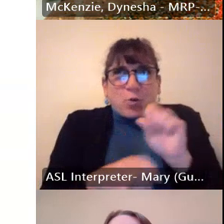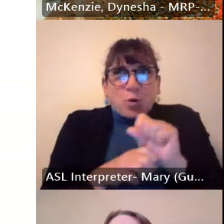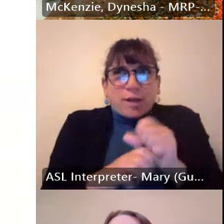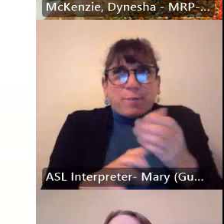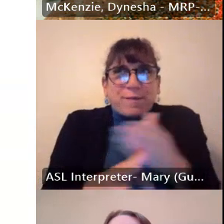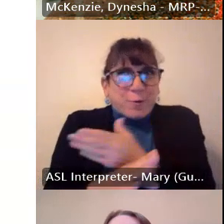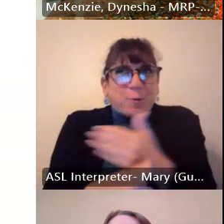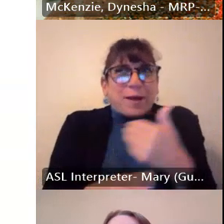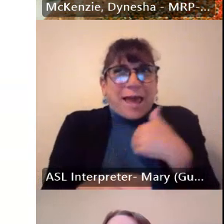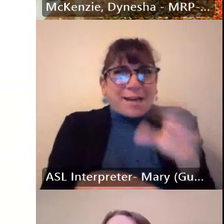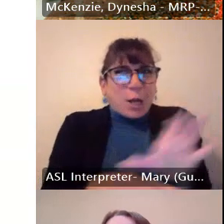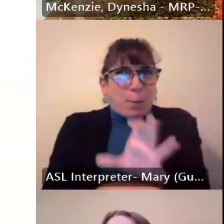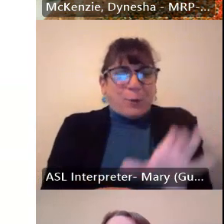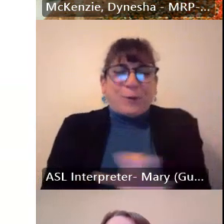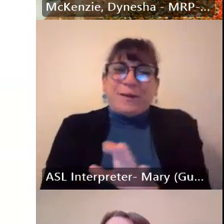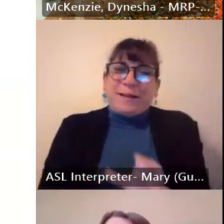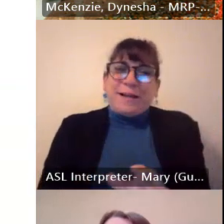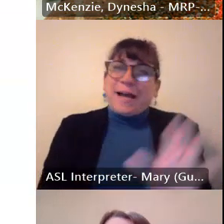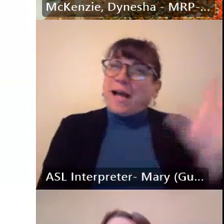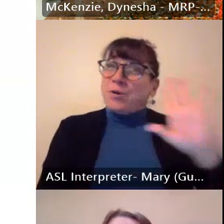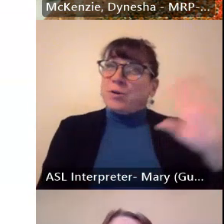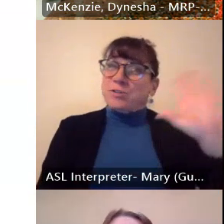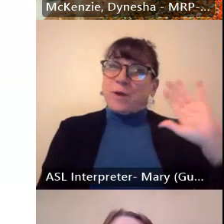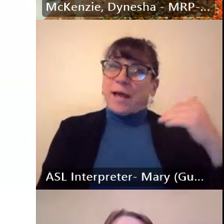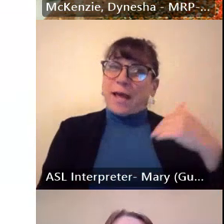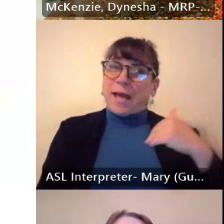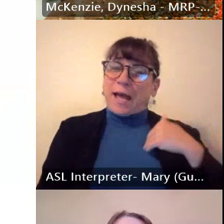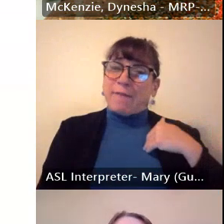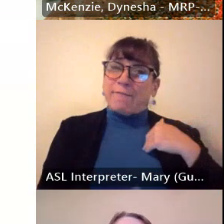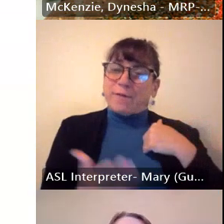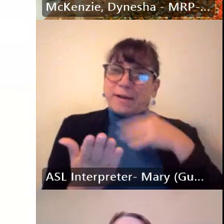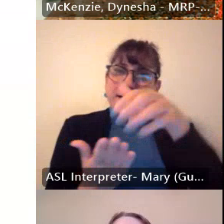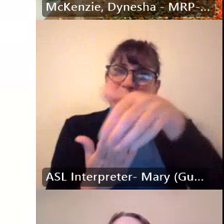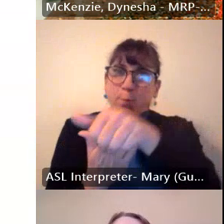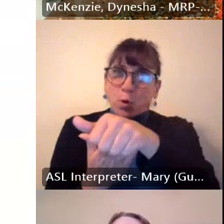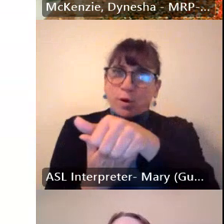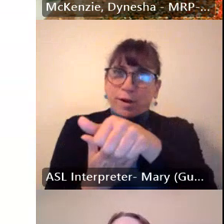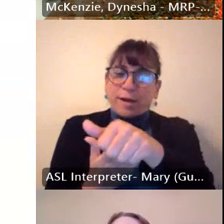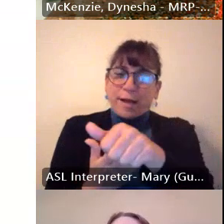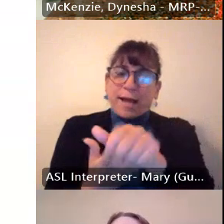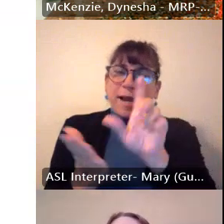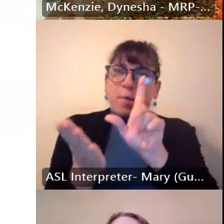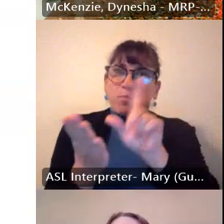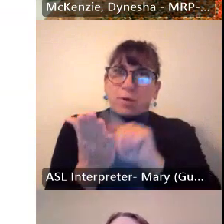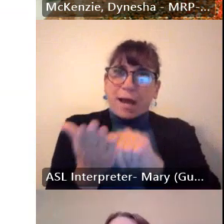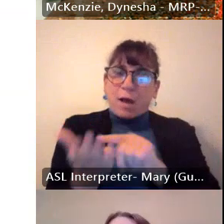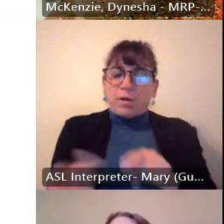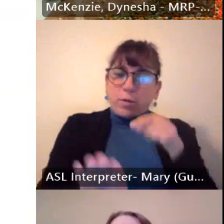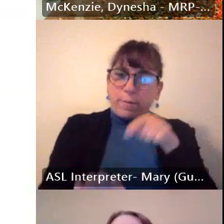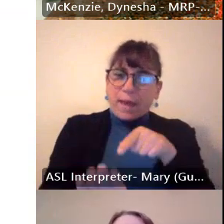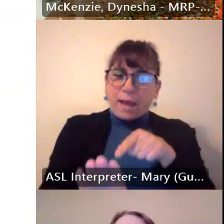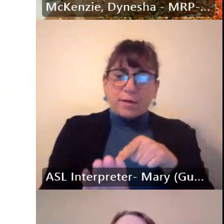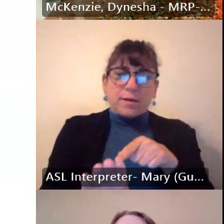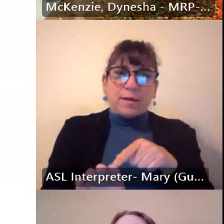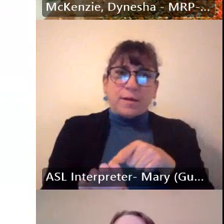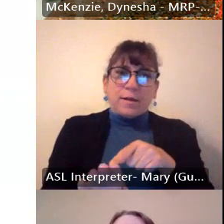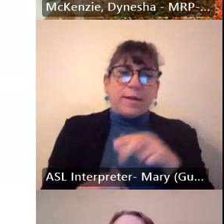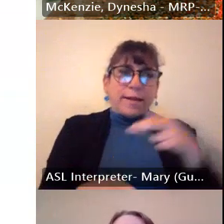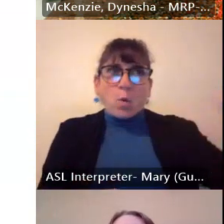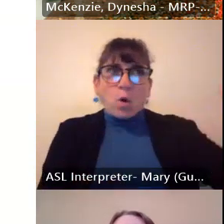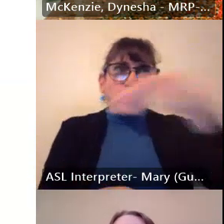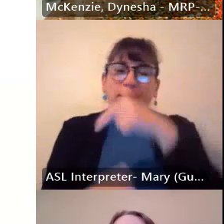phones, right? I used to have at the back of my clipboard a printout of the budgetary terms in A11. So as I walked around to meetings,